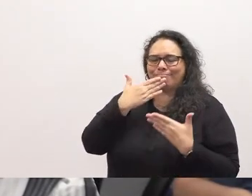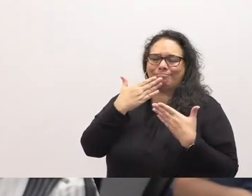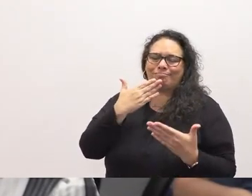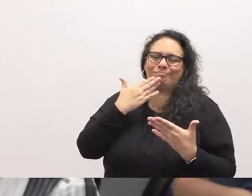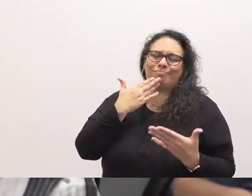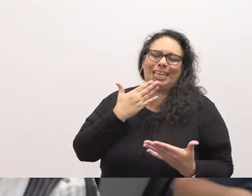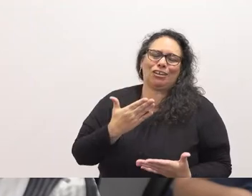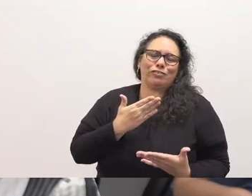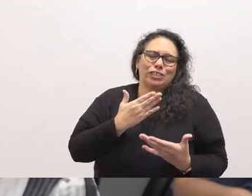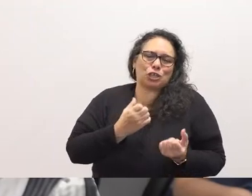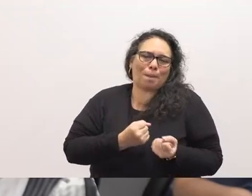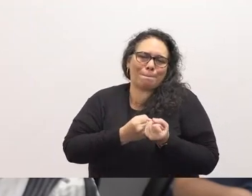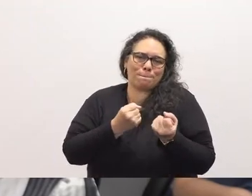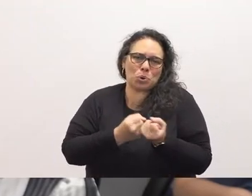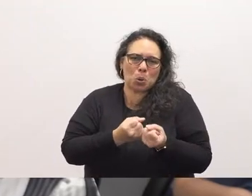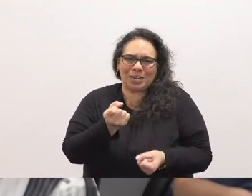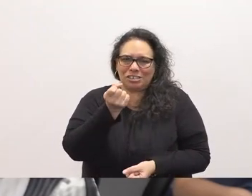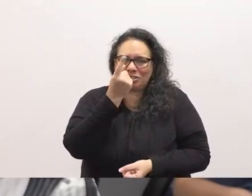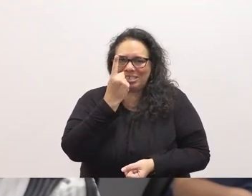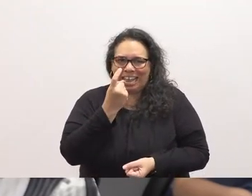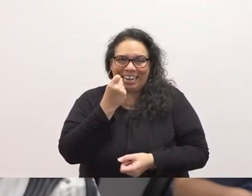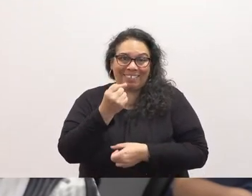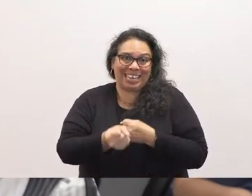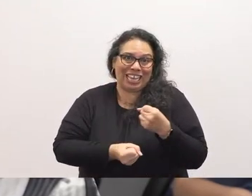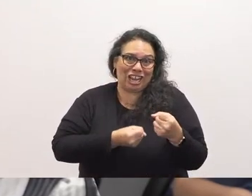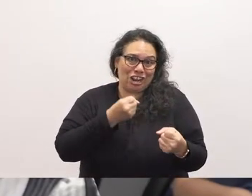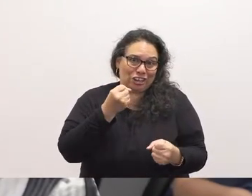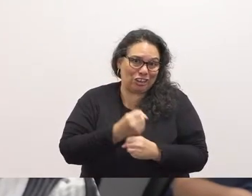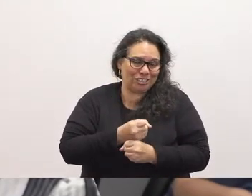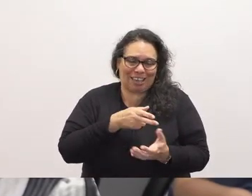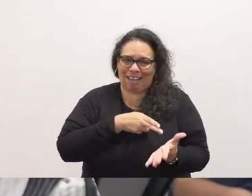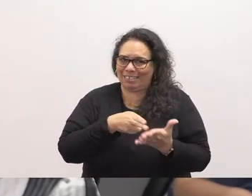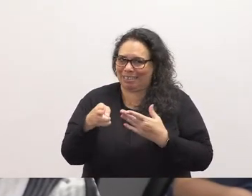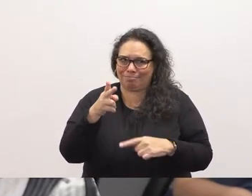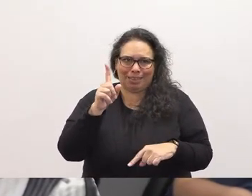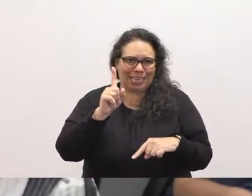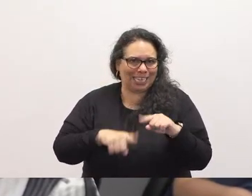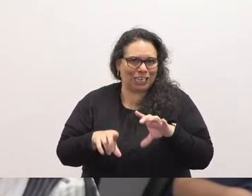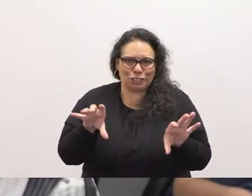supportive and understanding over the years. Honestly, I couldn't have done it without them.